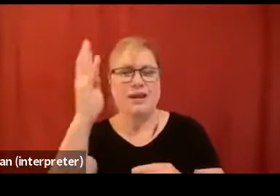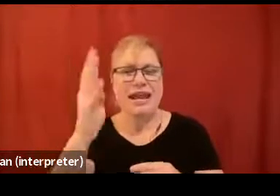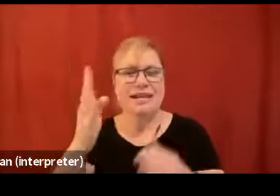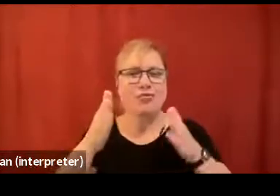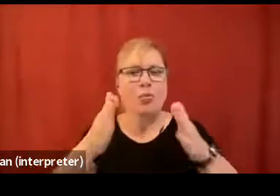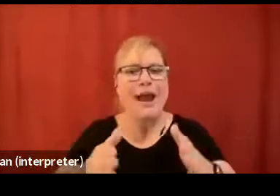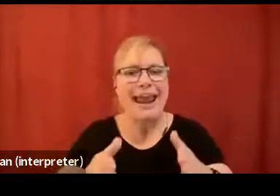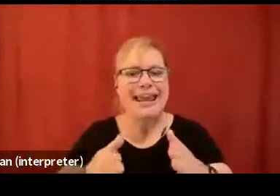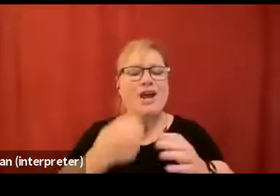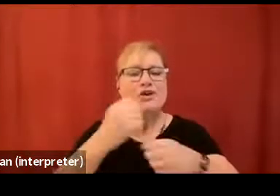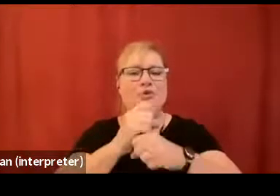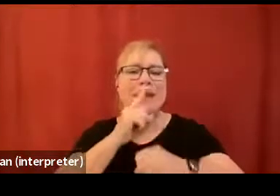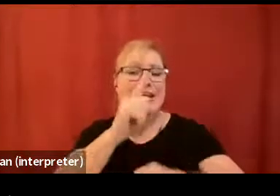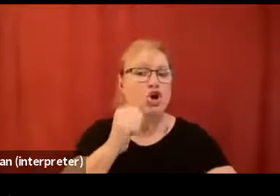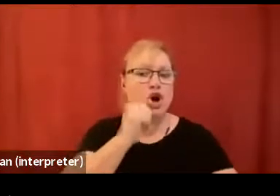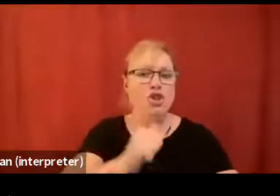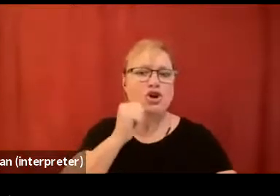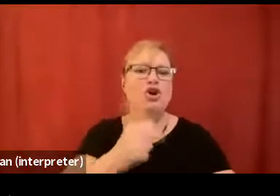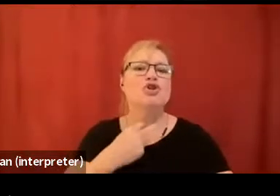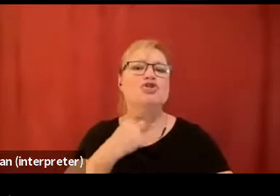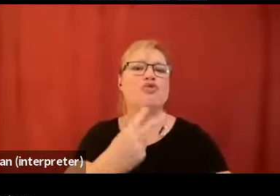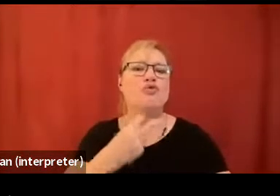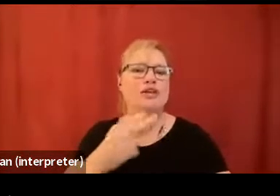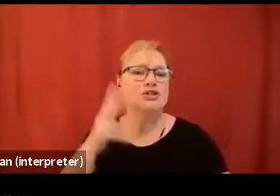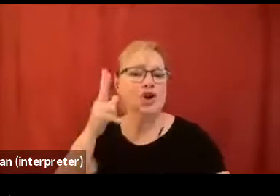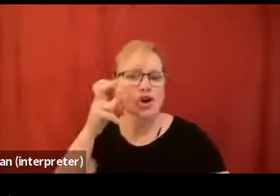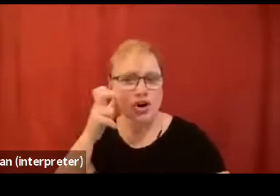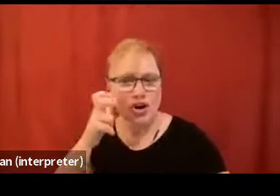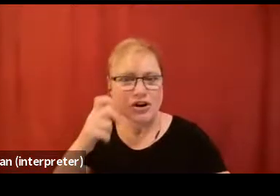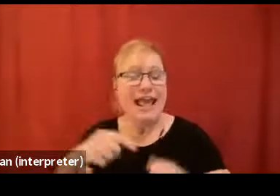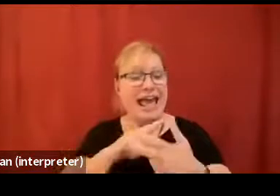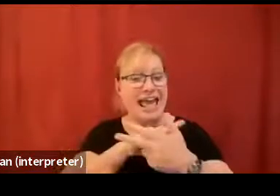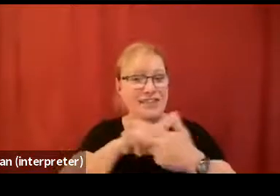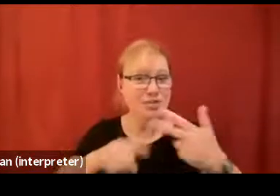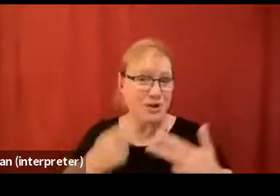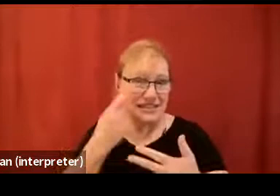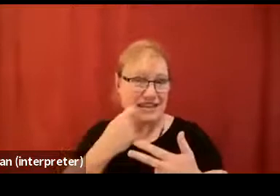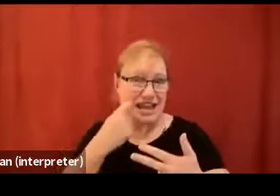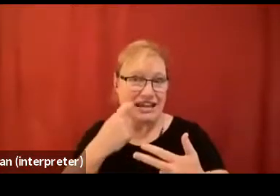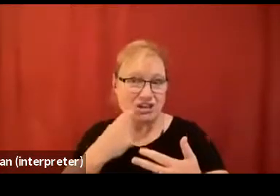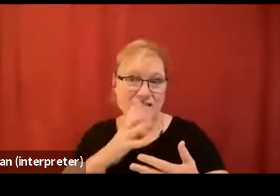And I really believe that these three that I just mentioned are doing that work.